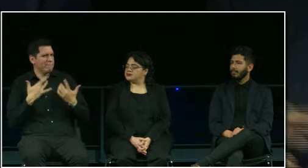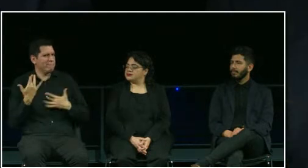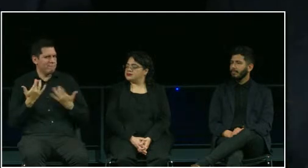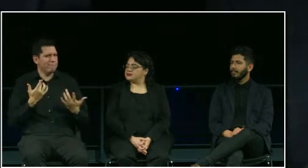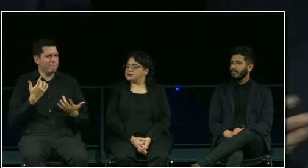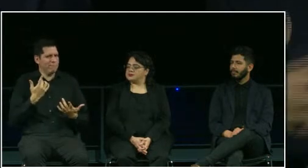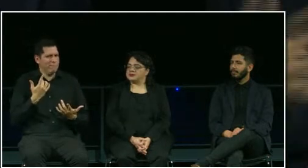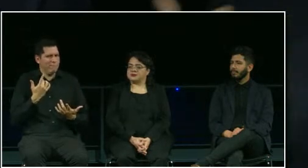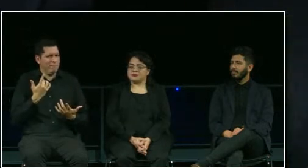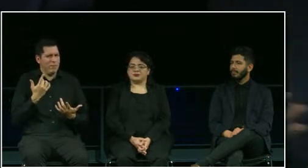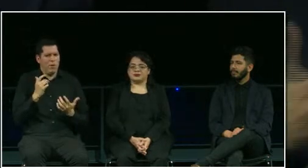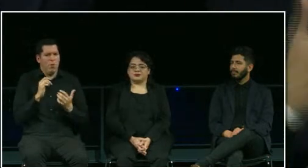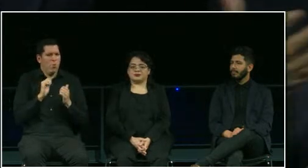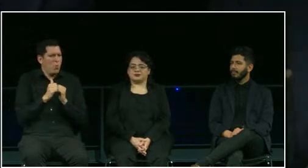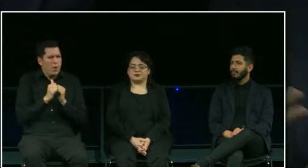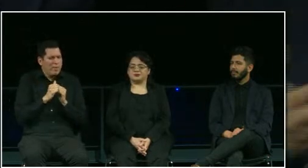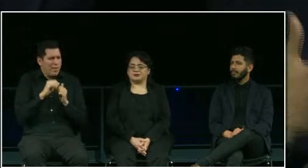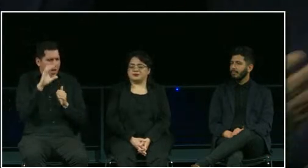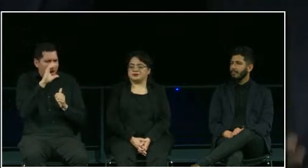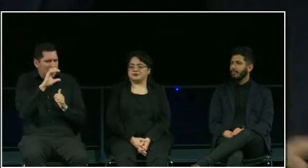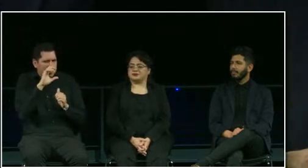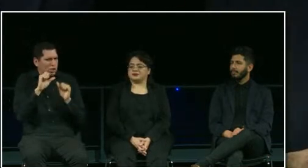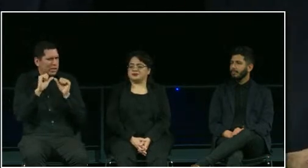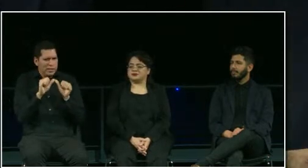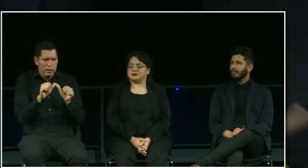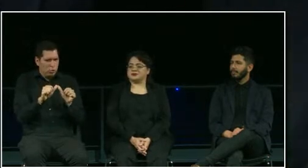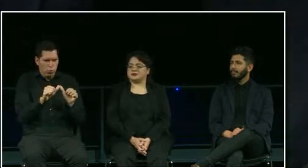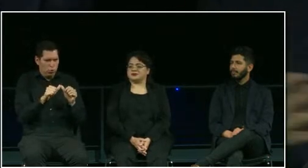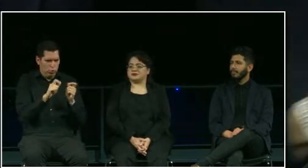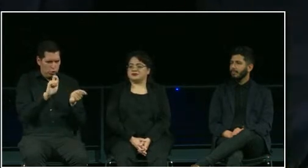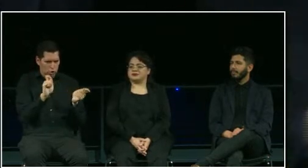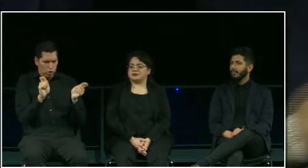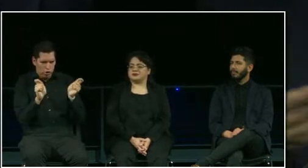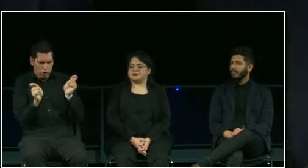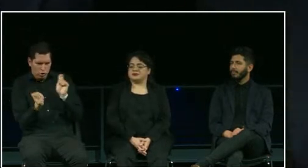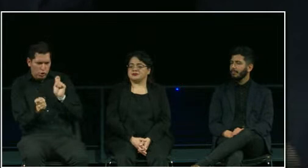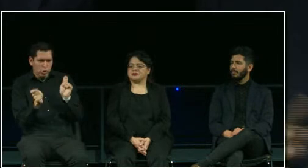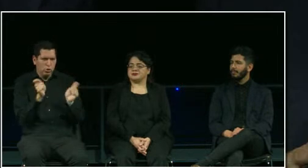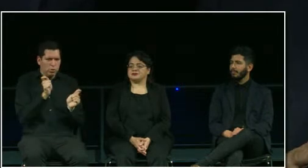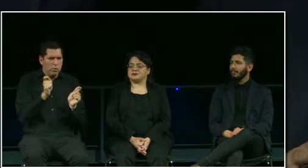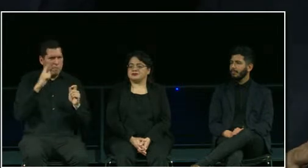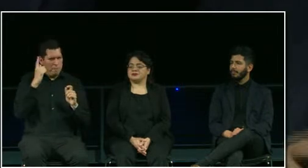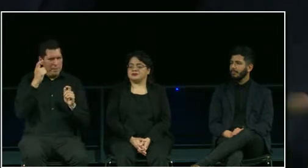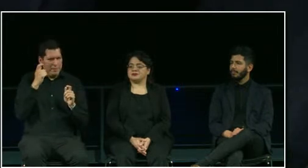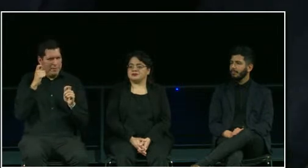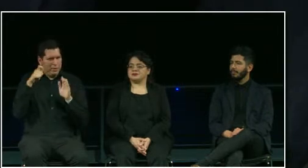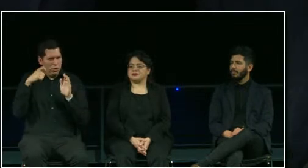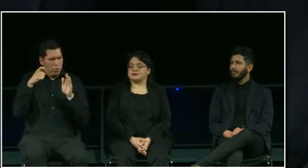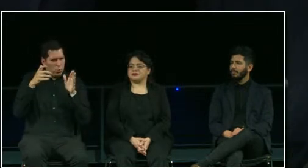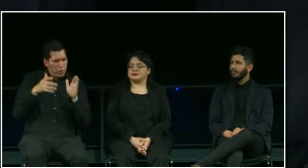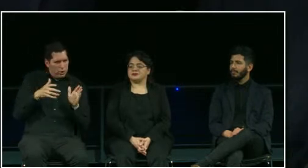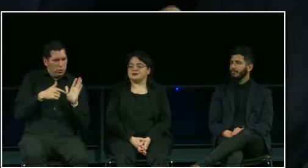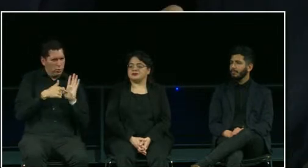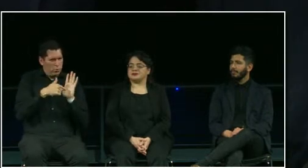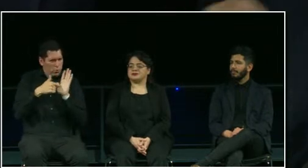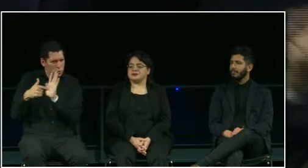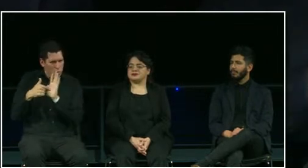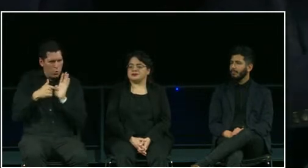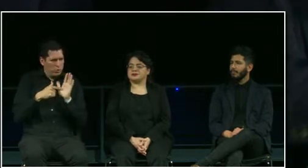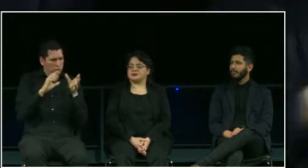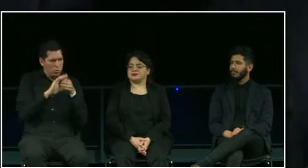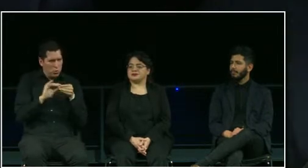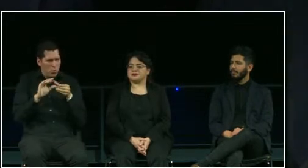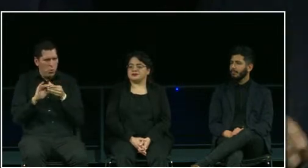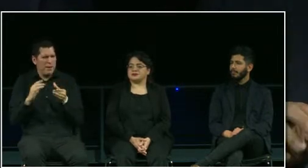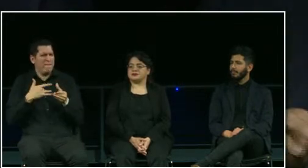about what animation continues doing, where as a director who's telling a story, it feels like we've been given